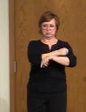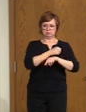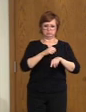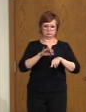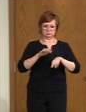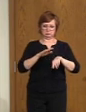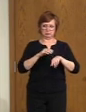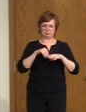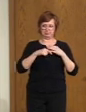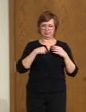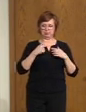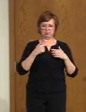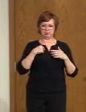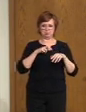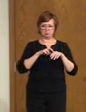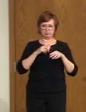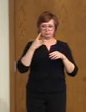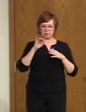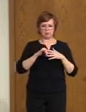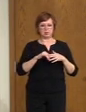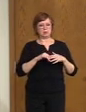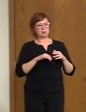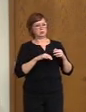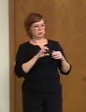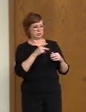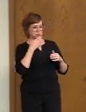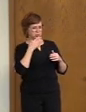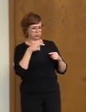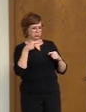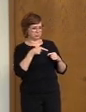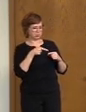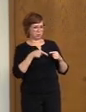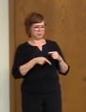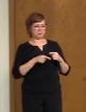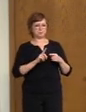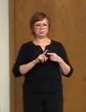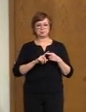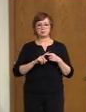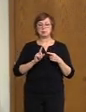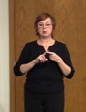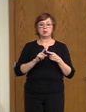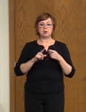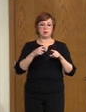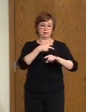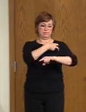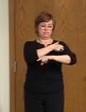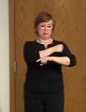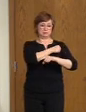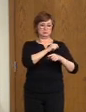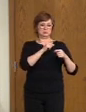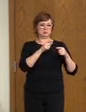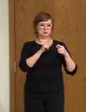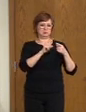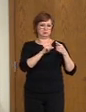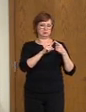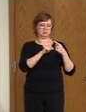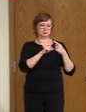that's why both Mr. Livingston and me were underscoring the fact that the vaccine is really good news. We